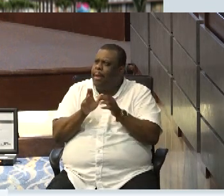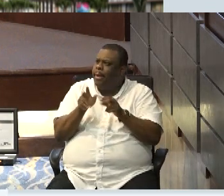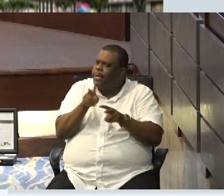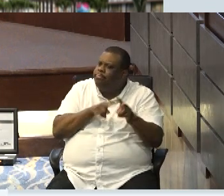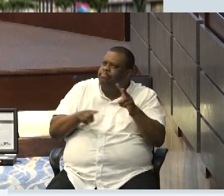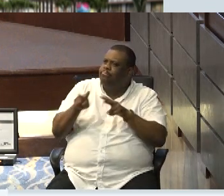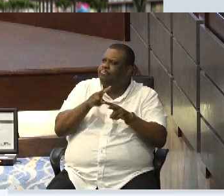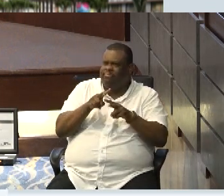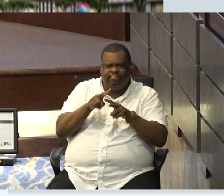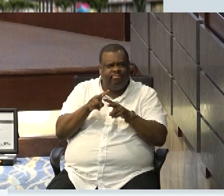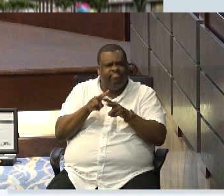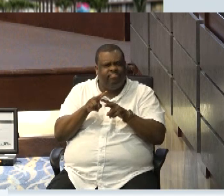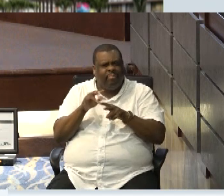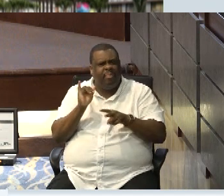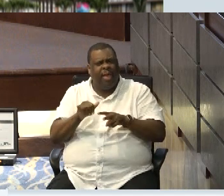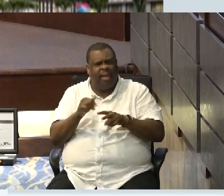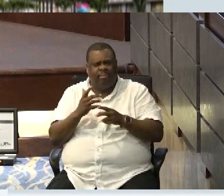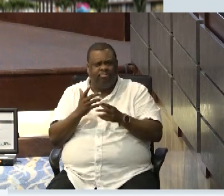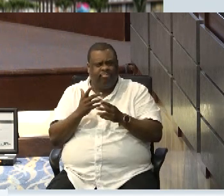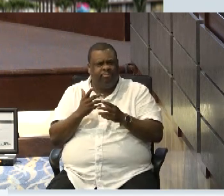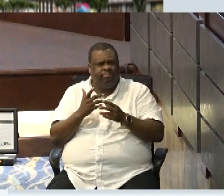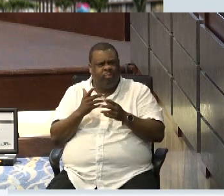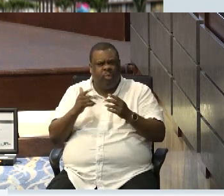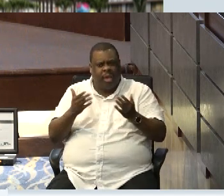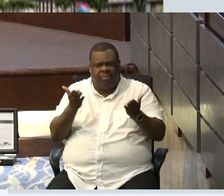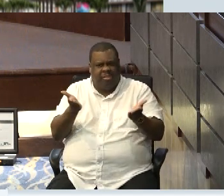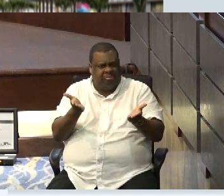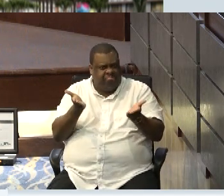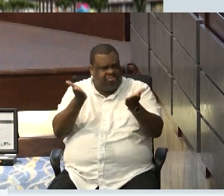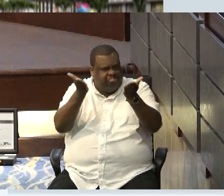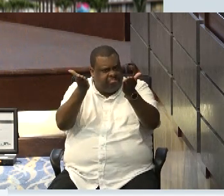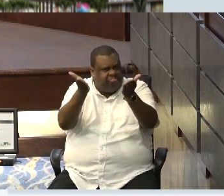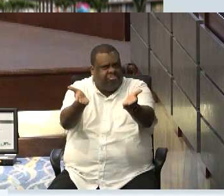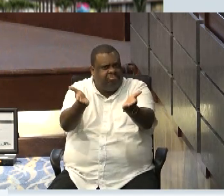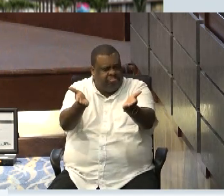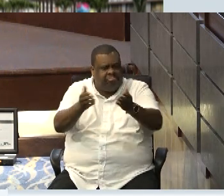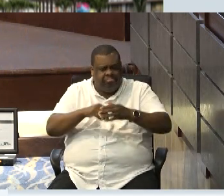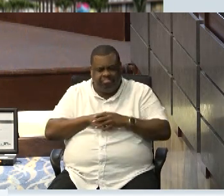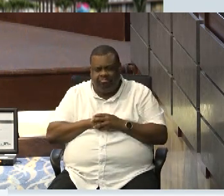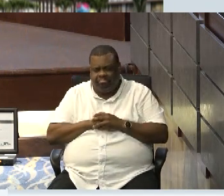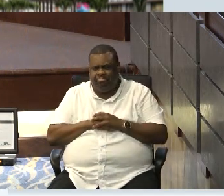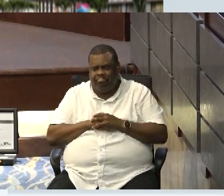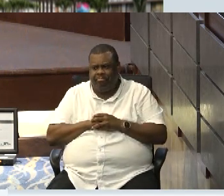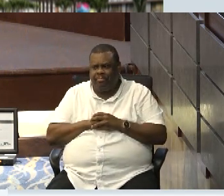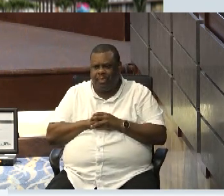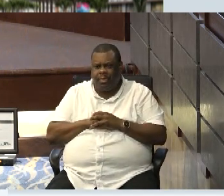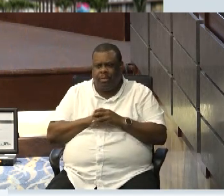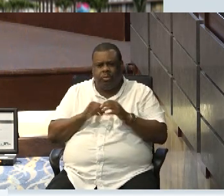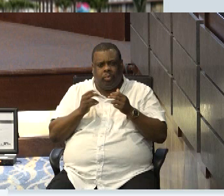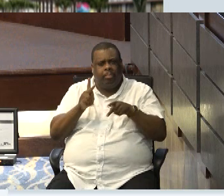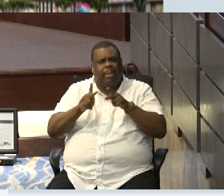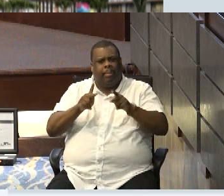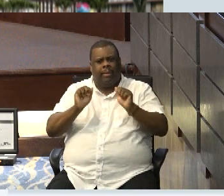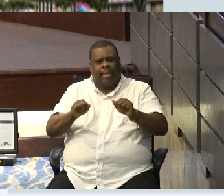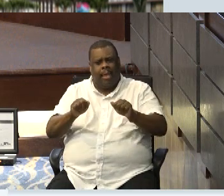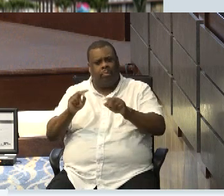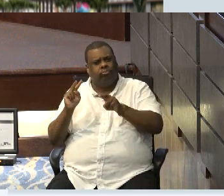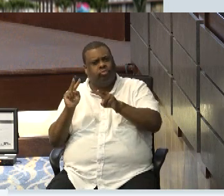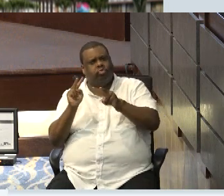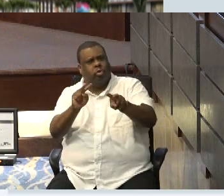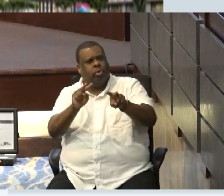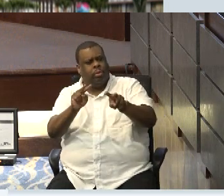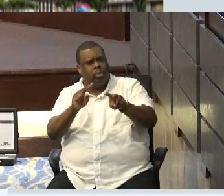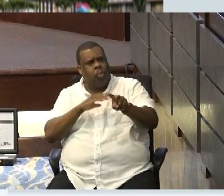us parse that out and give some visualizations to represent that, not just to ourselves, but to the outside world. So